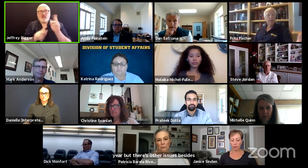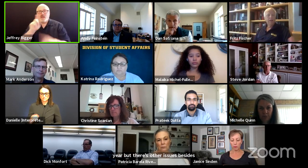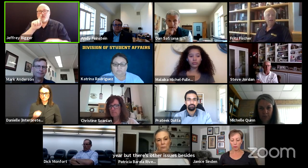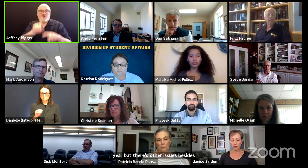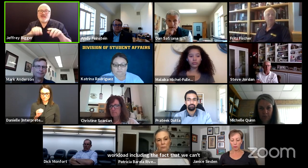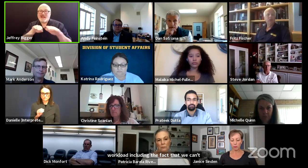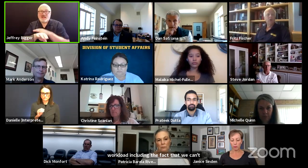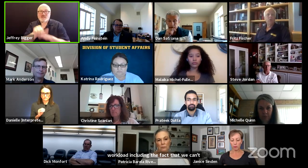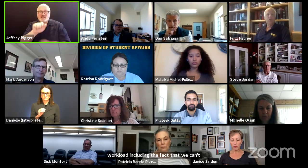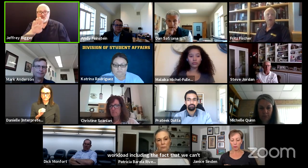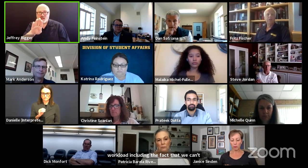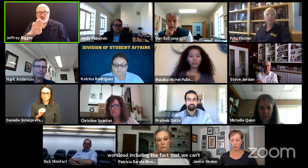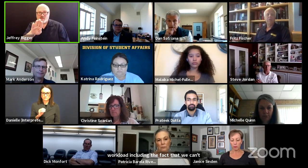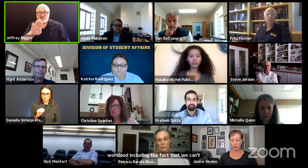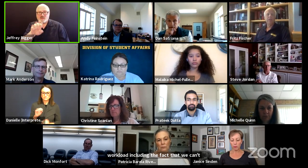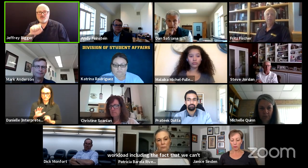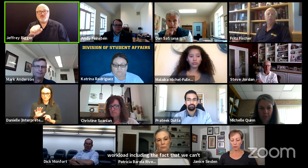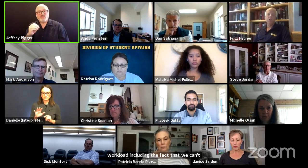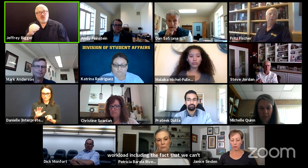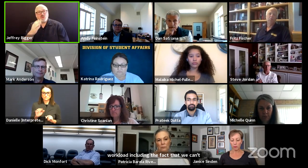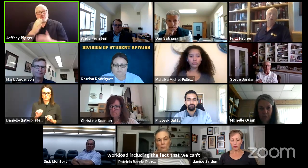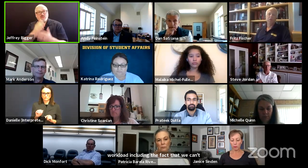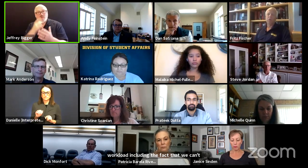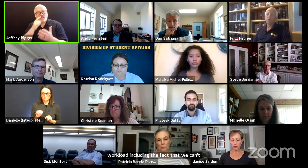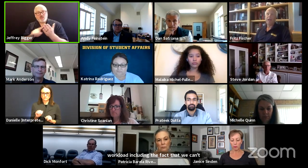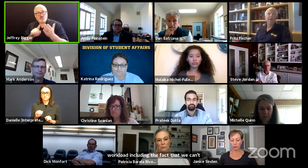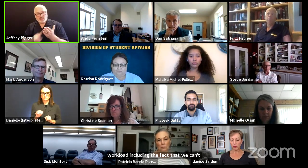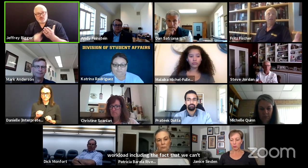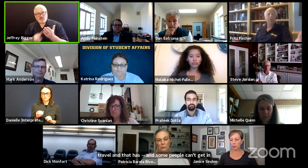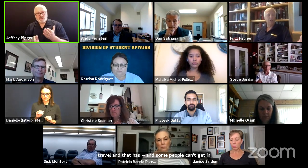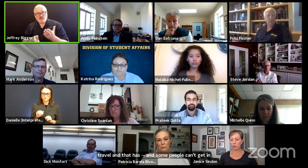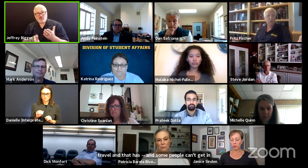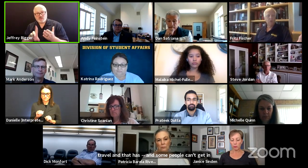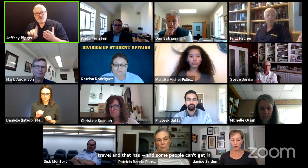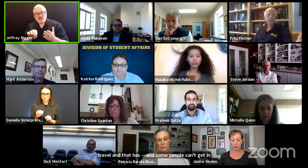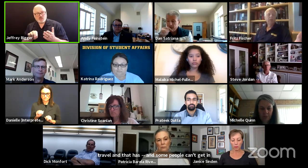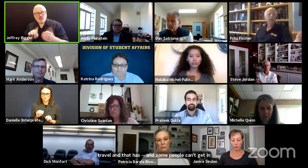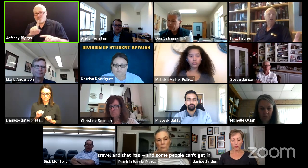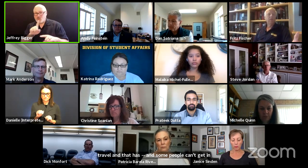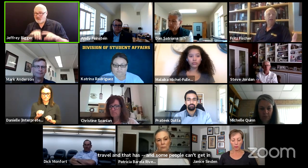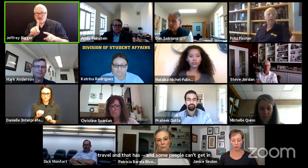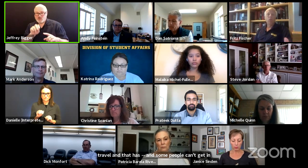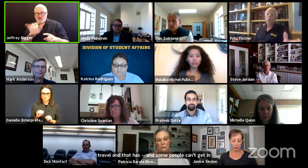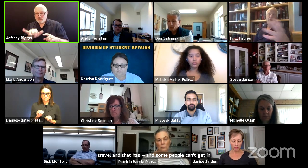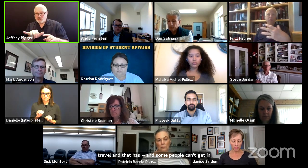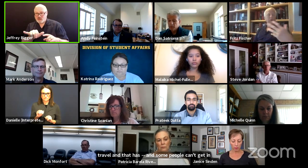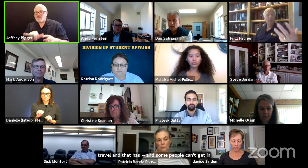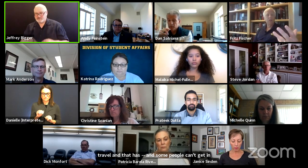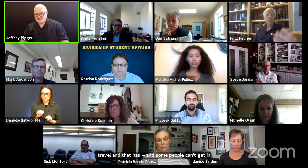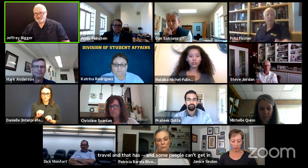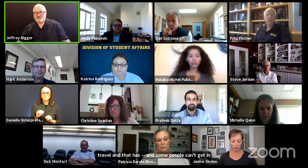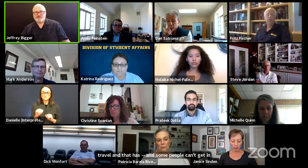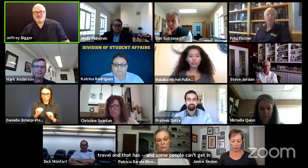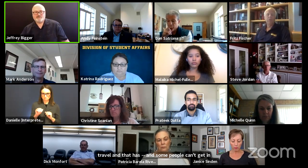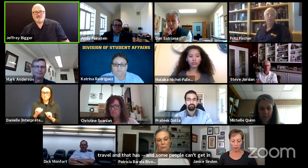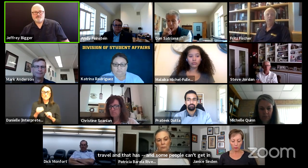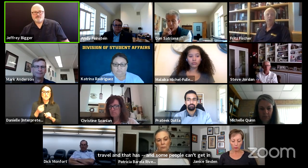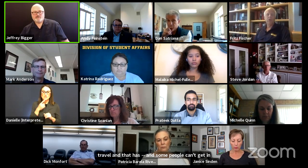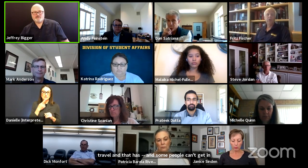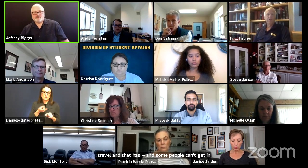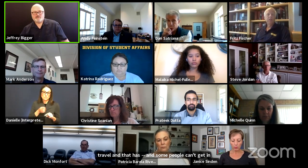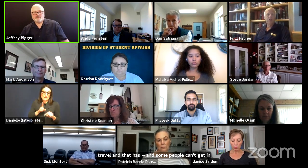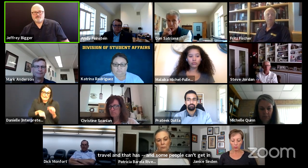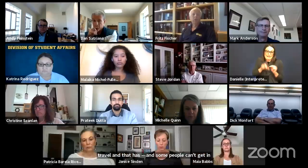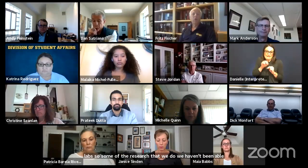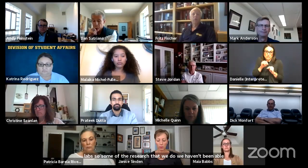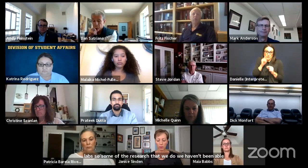labs. And so some of the research that we do, we haven't been able to do and won't be able to do for the foreseeable